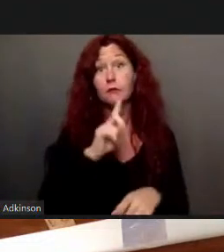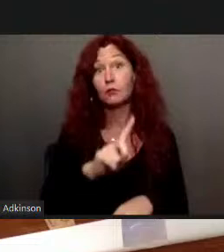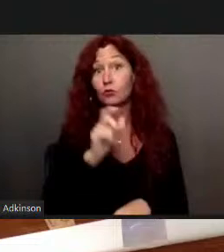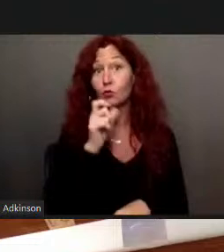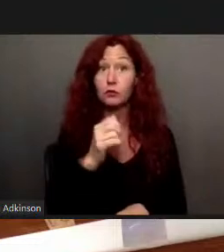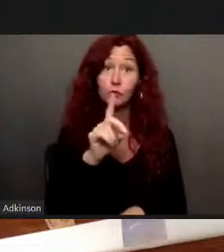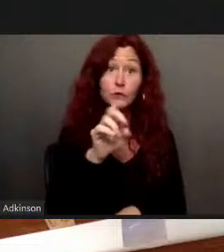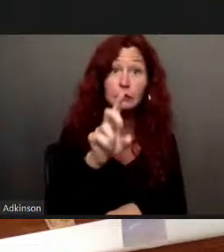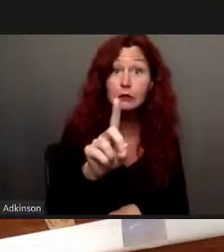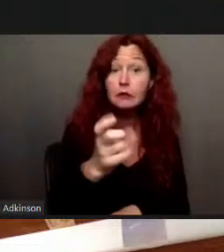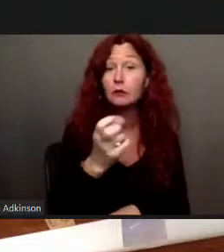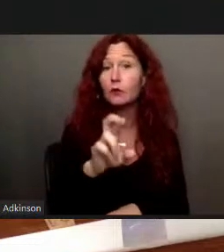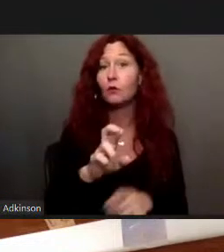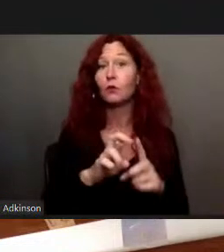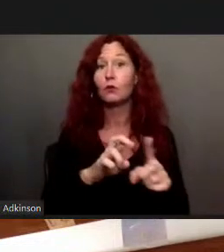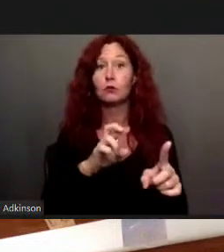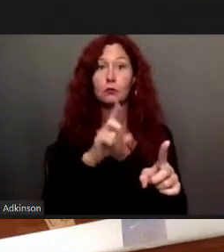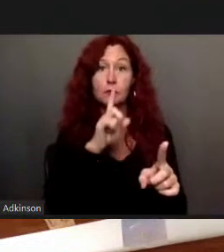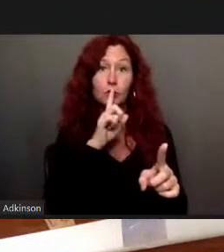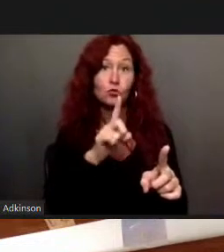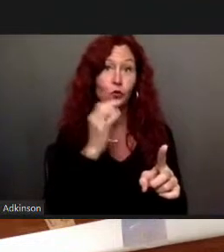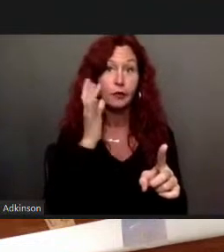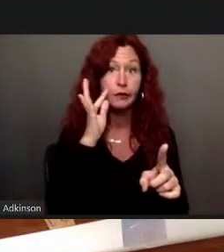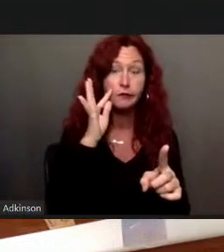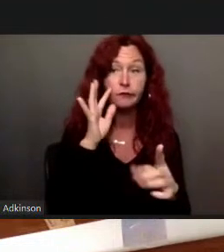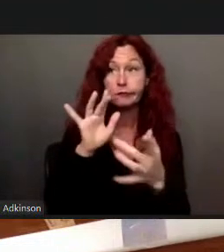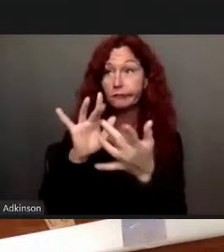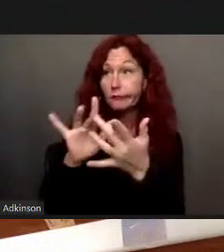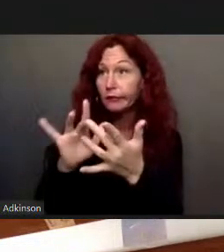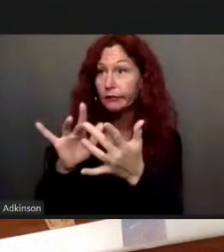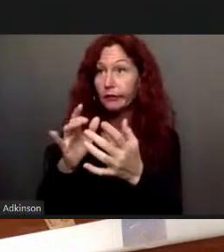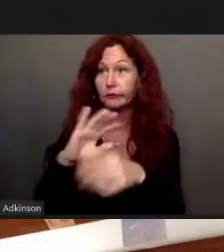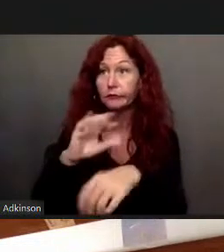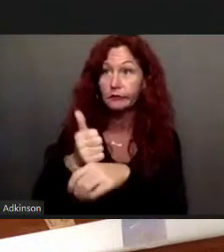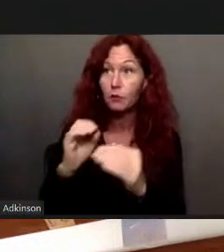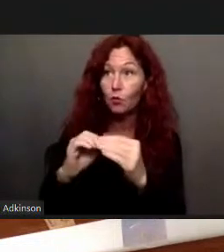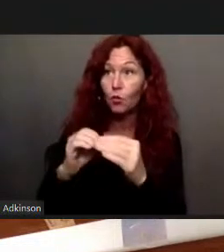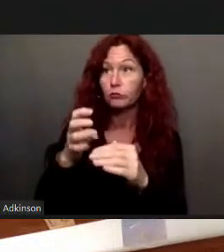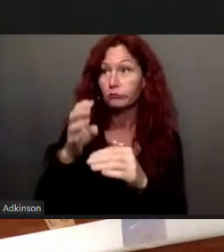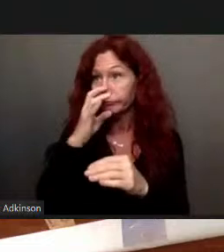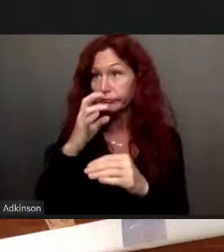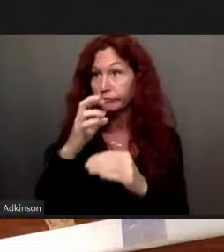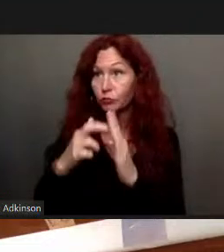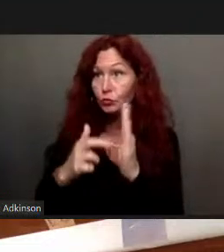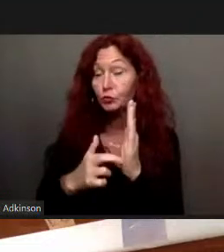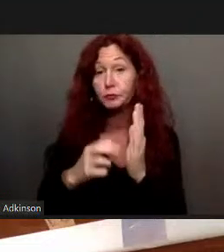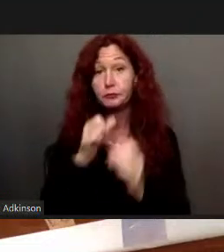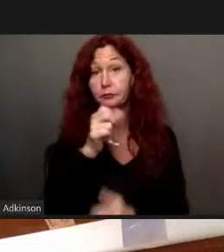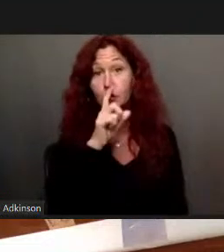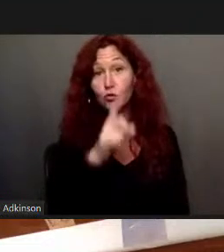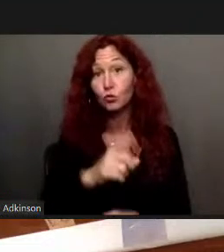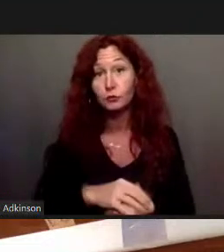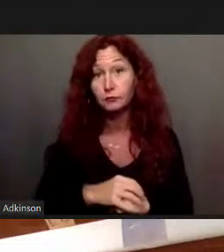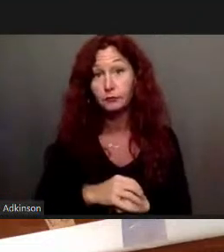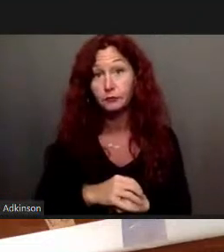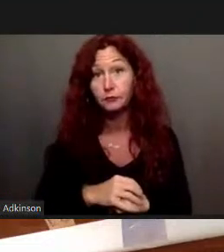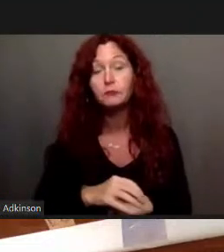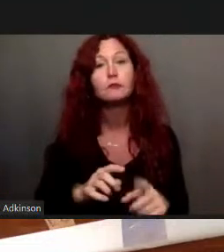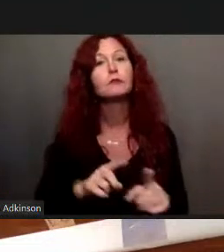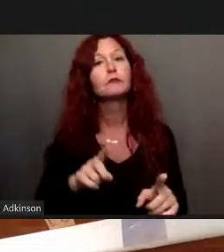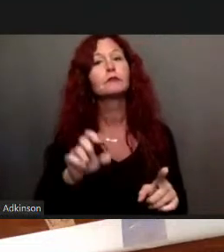let the chief answer that question. Yeah, and just before the chief answers, I mean, that was on our station. We did the story within the city of